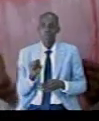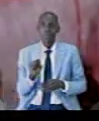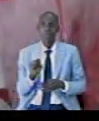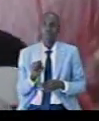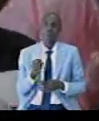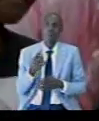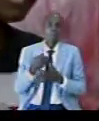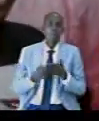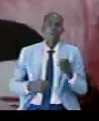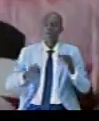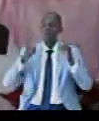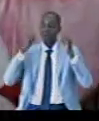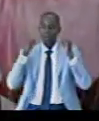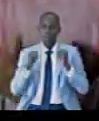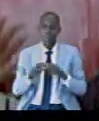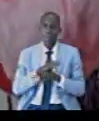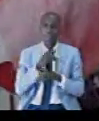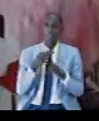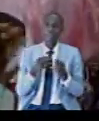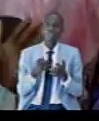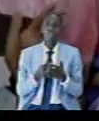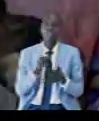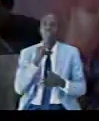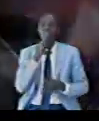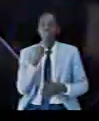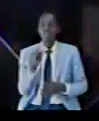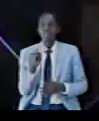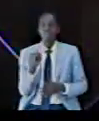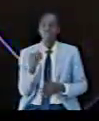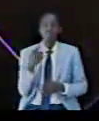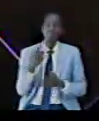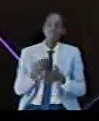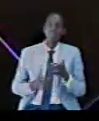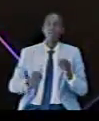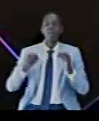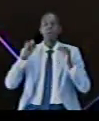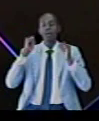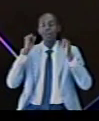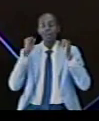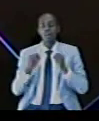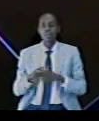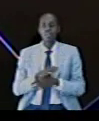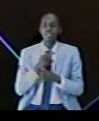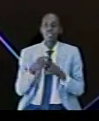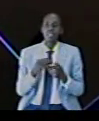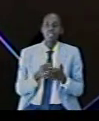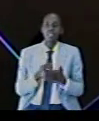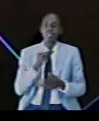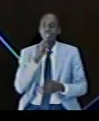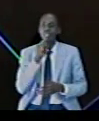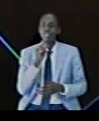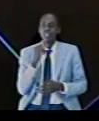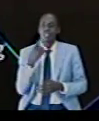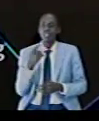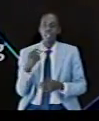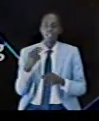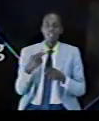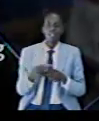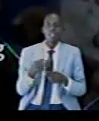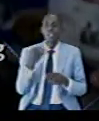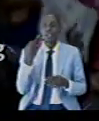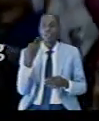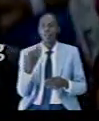what a powerful name it is. What a powerful name it is. The name of Jesus.